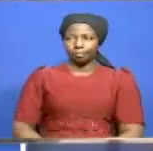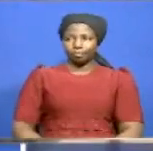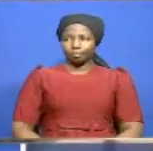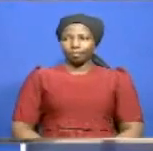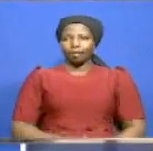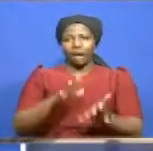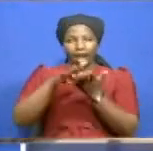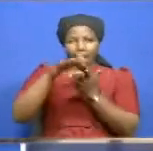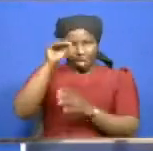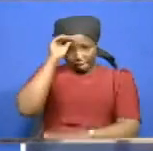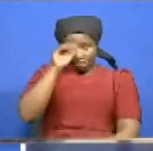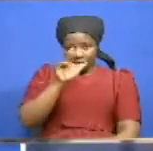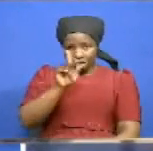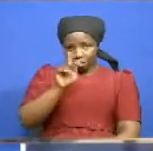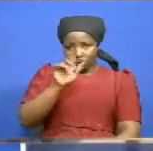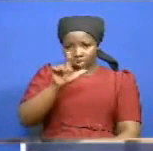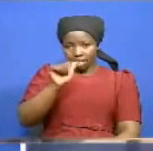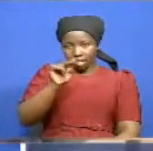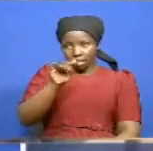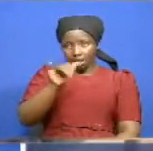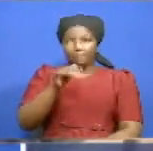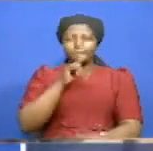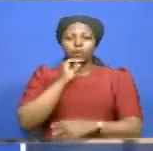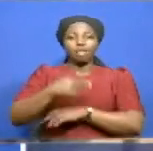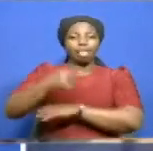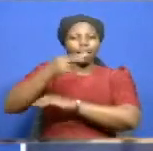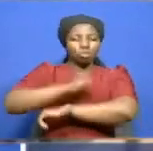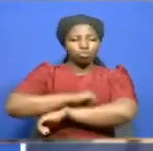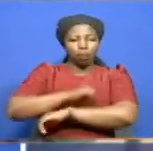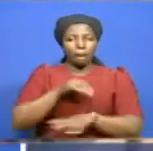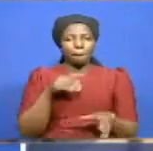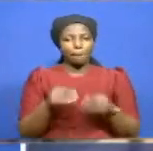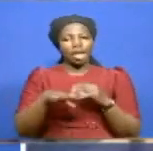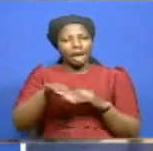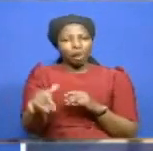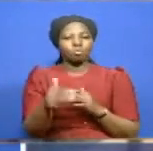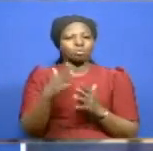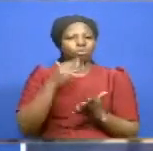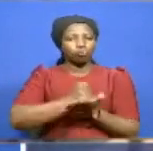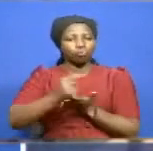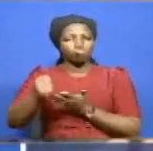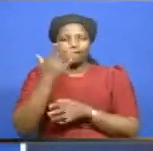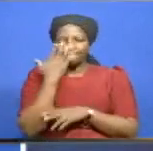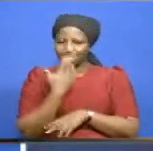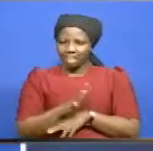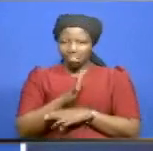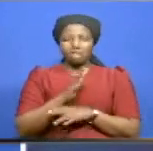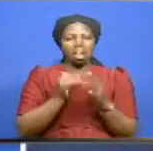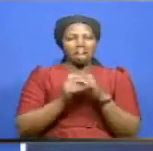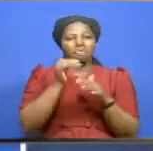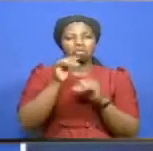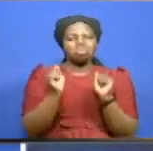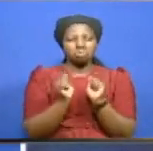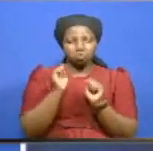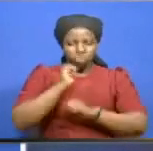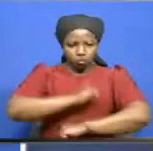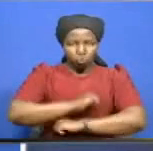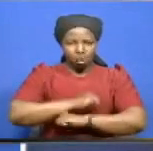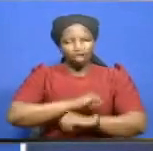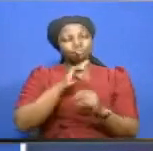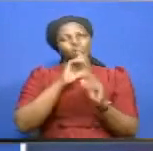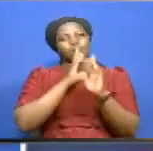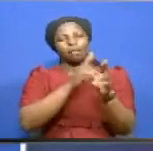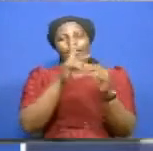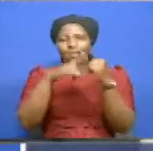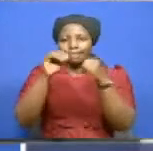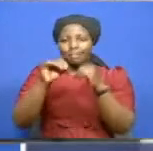Learning at Kolanya Boys High School in Busia County has temporarily been interrupted after the school reported at least 60 people had tested positive